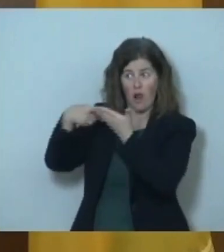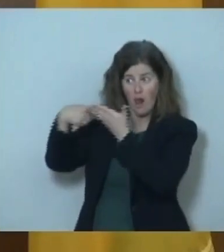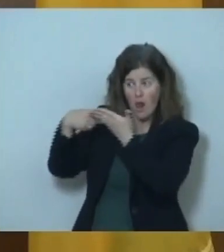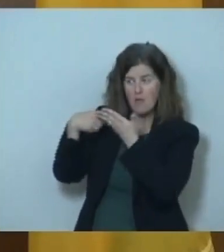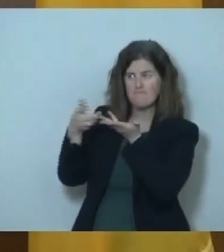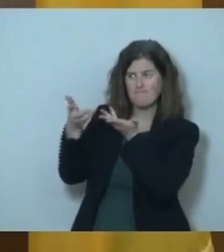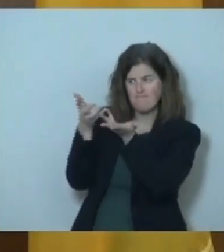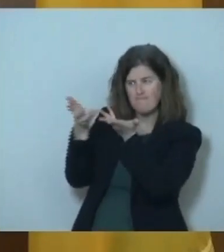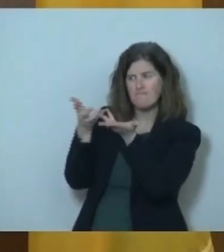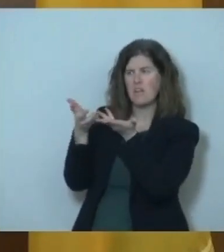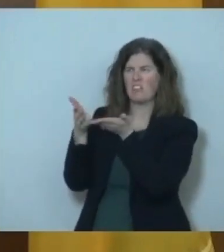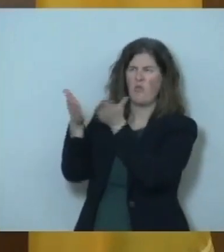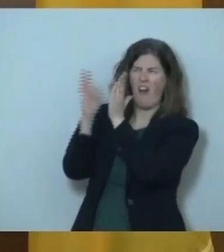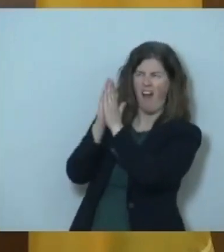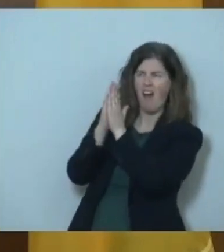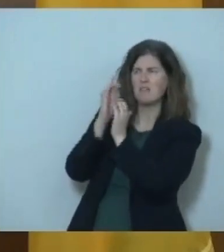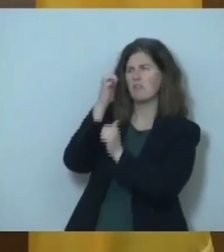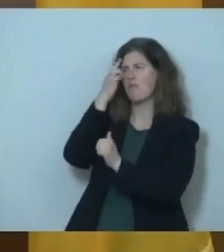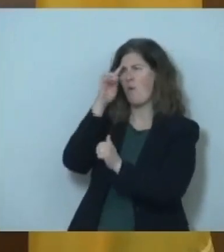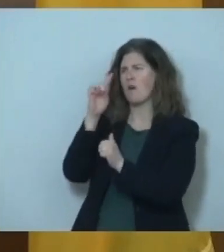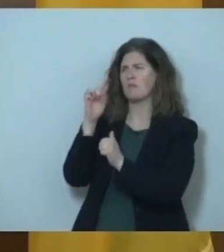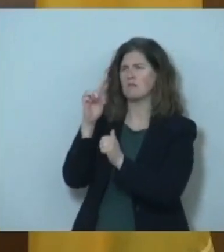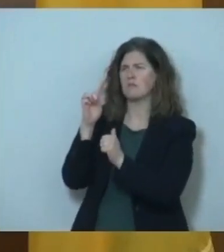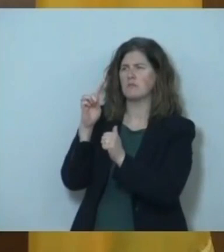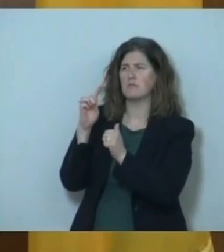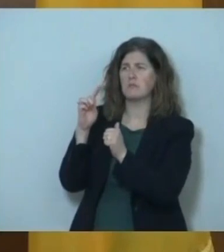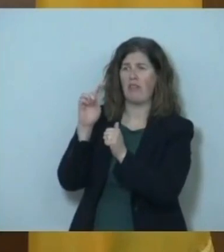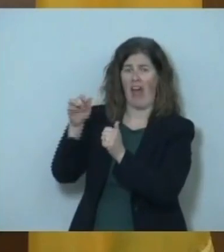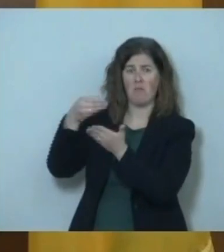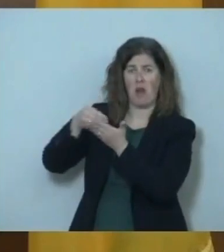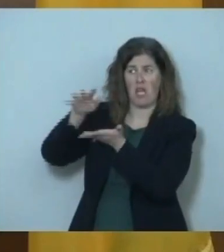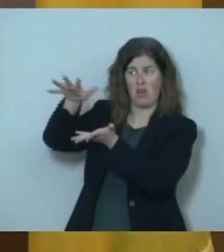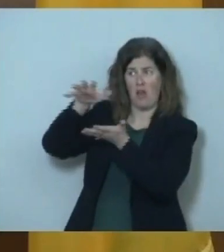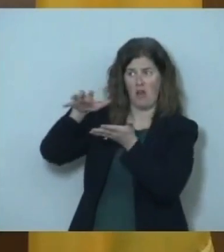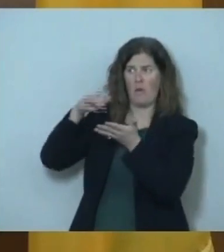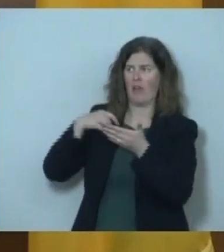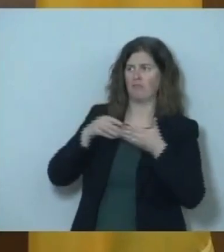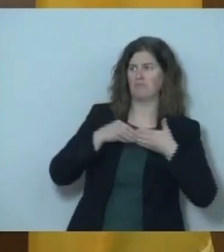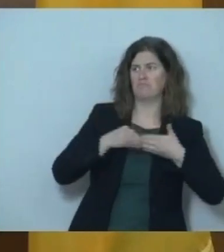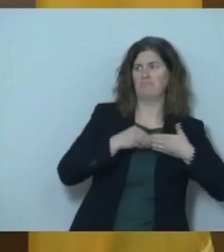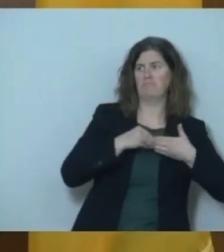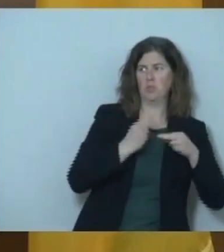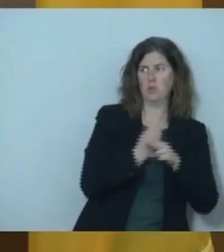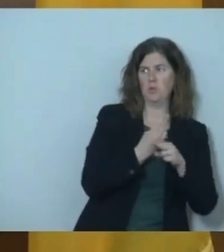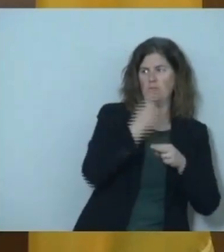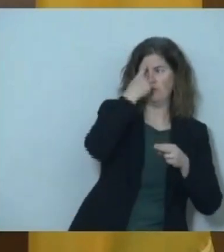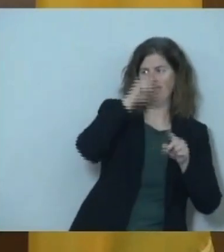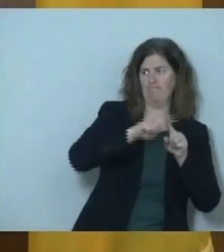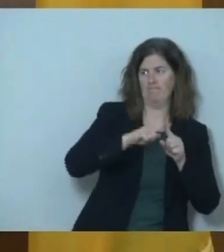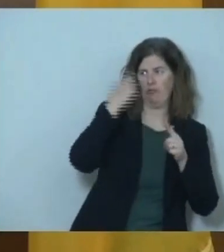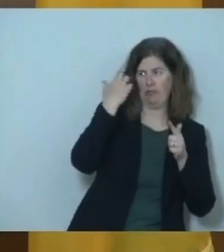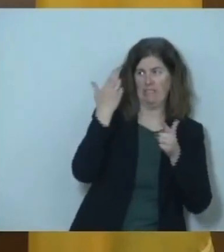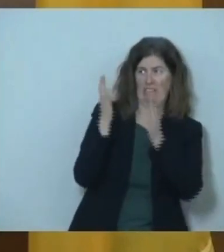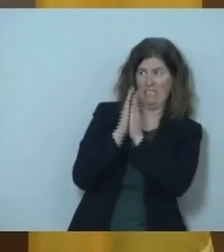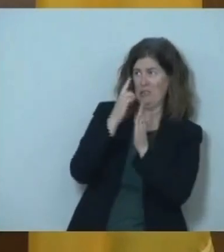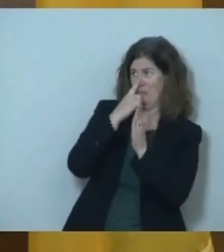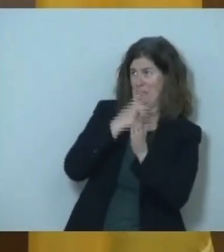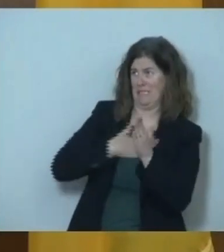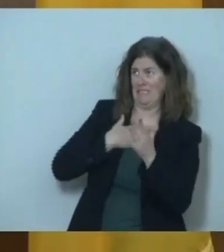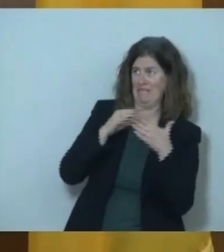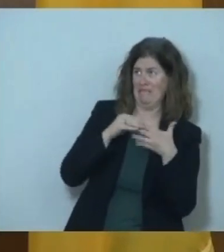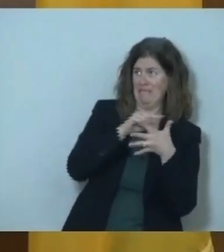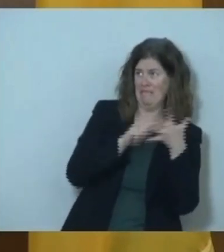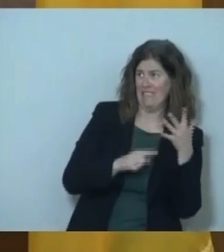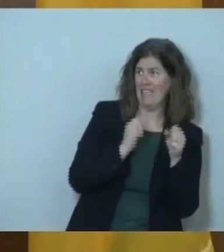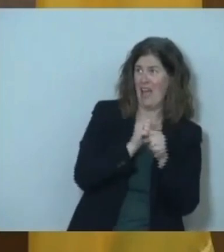had asked for as much flexibility as possible by the federal government about making sure